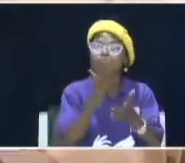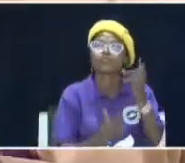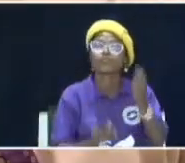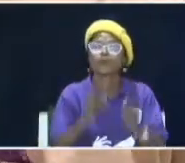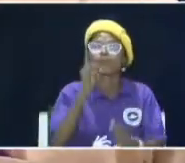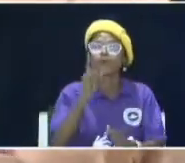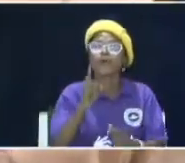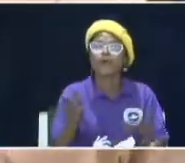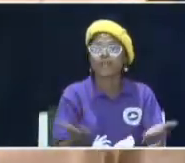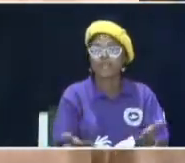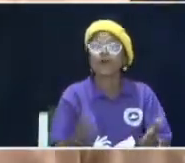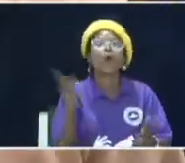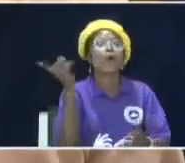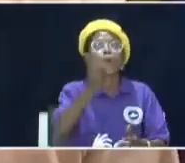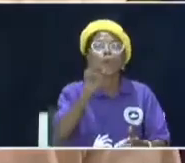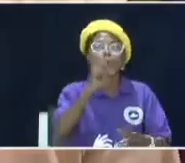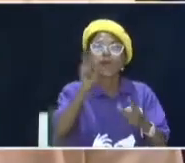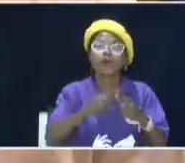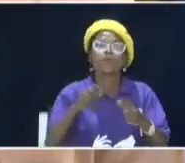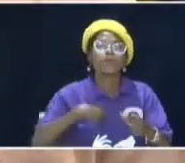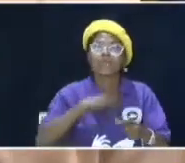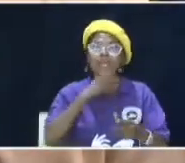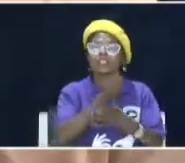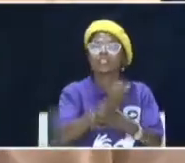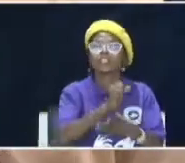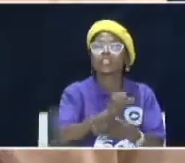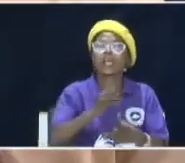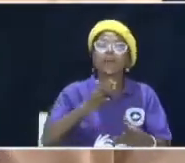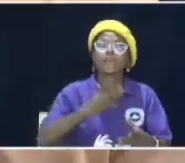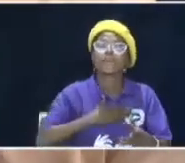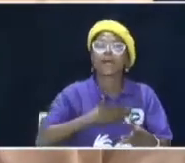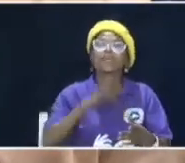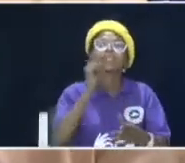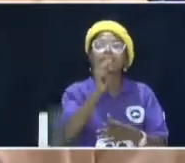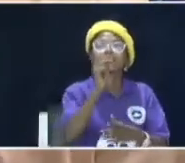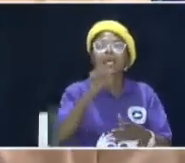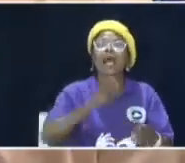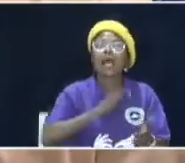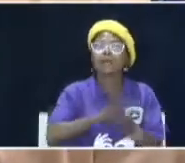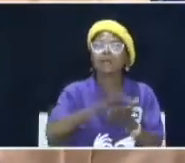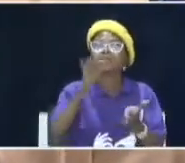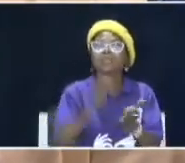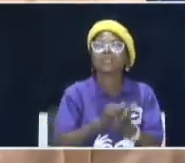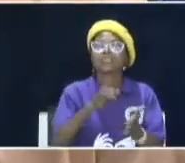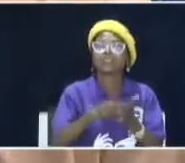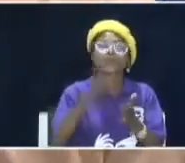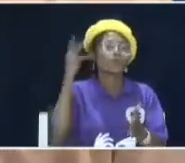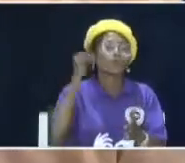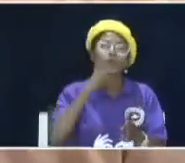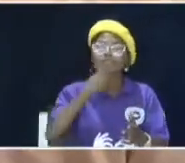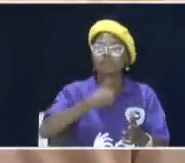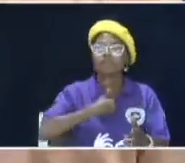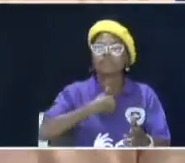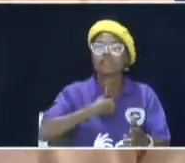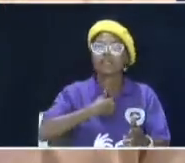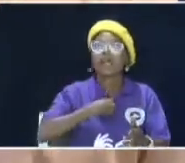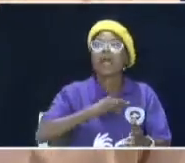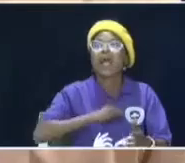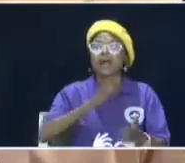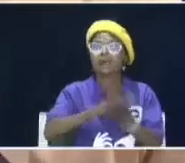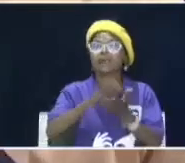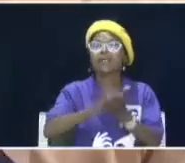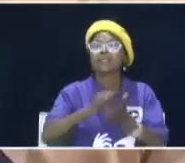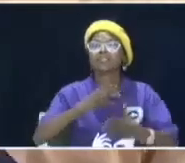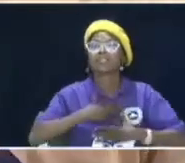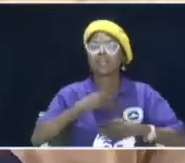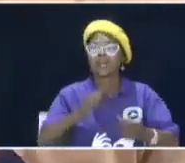asking, "When will I share my testimony?" And I believe it was me that I was going to be healed. But when I